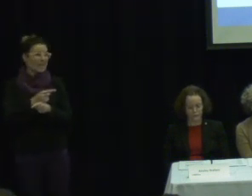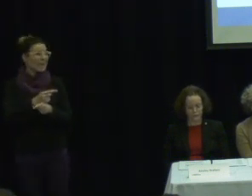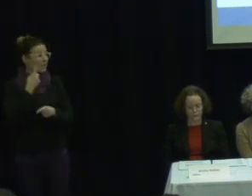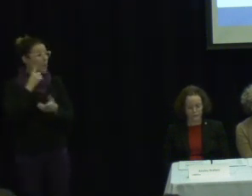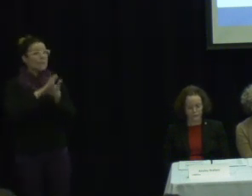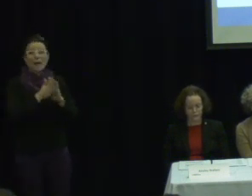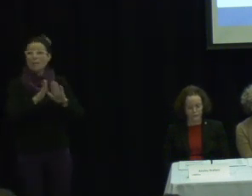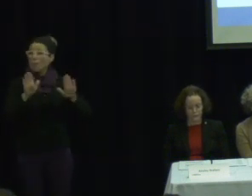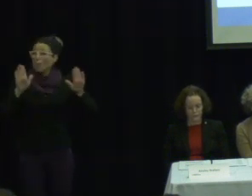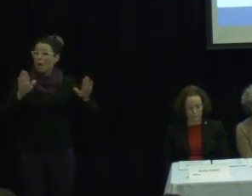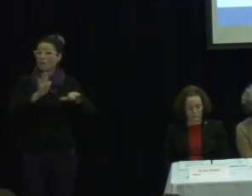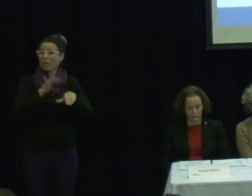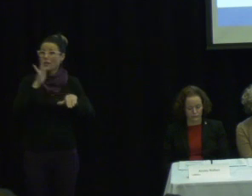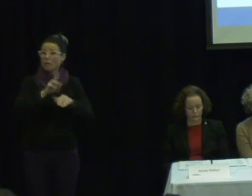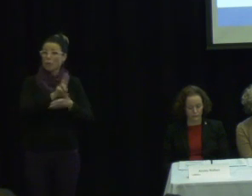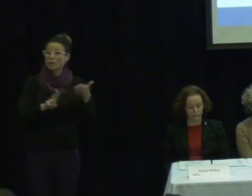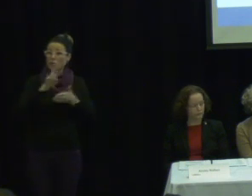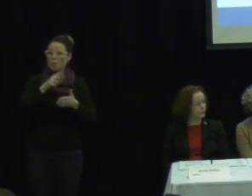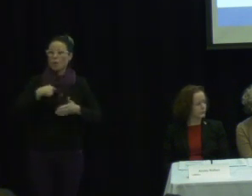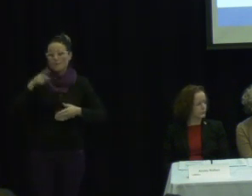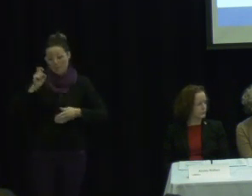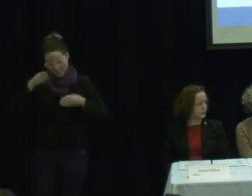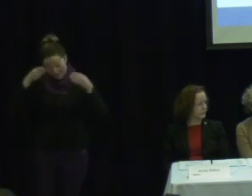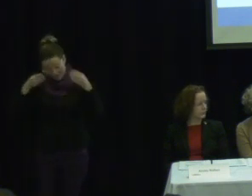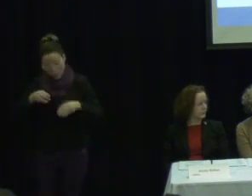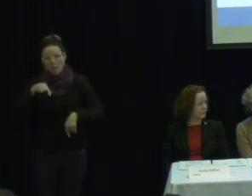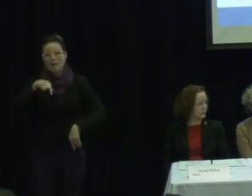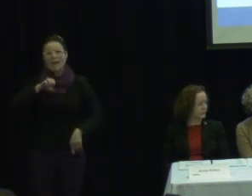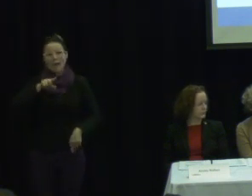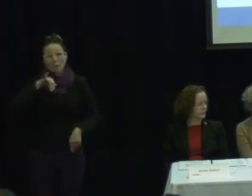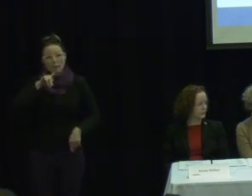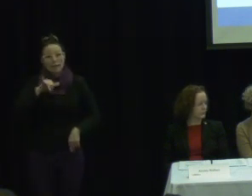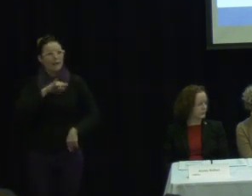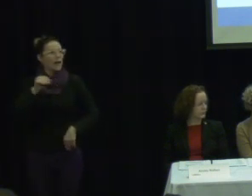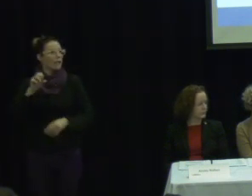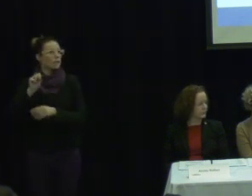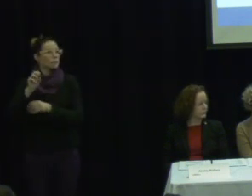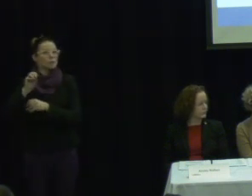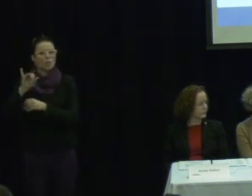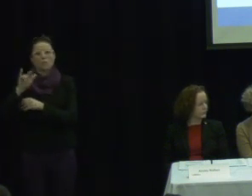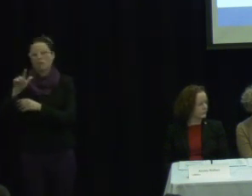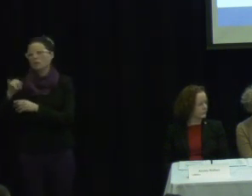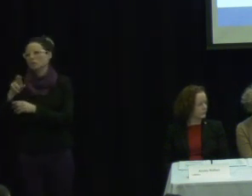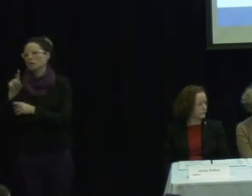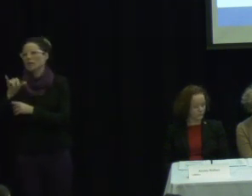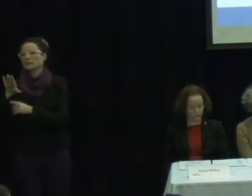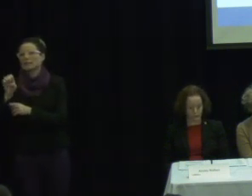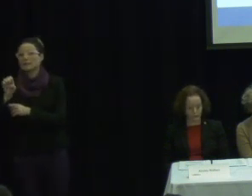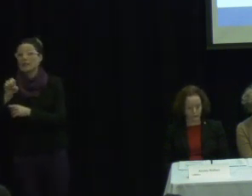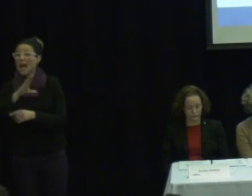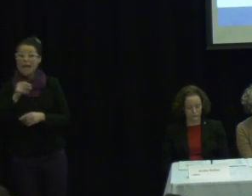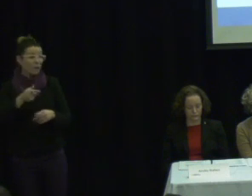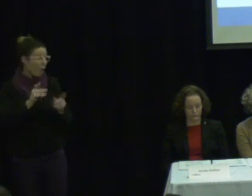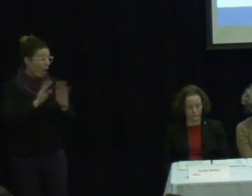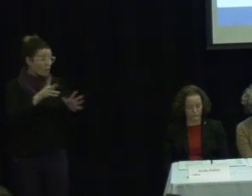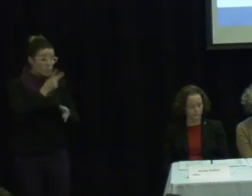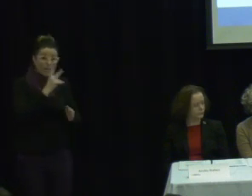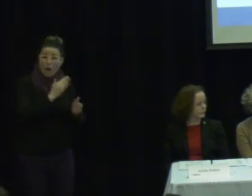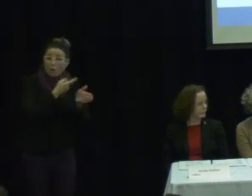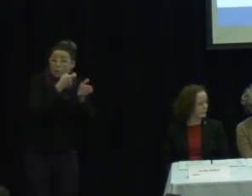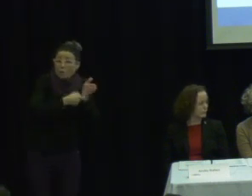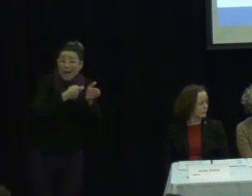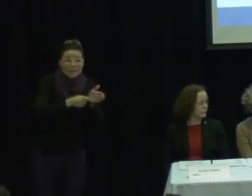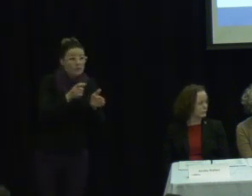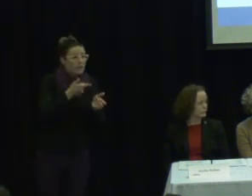in just a bit. Superior value. As you saw, our price point is absolutely approachable for Maine